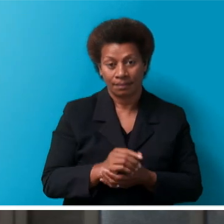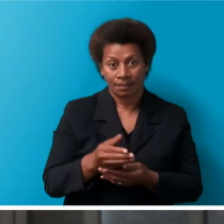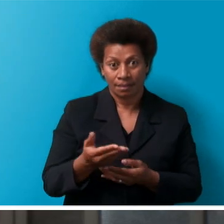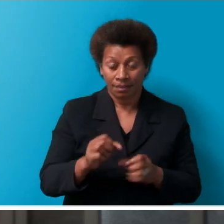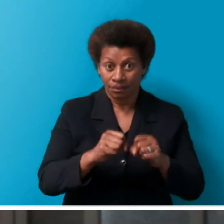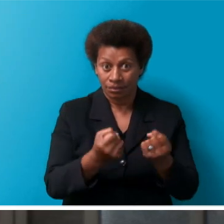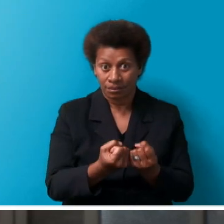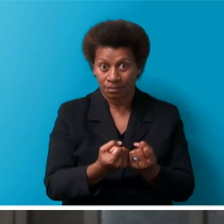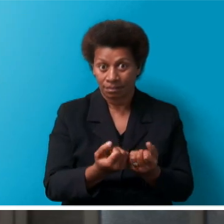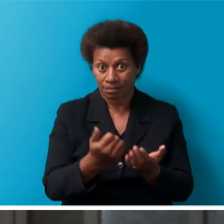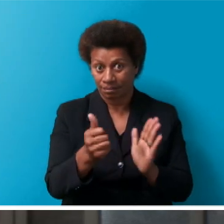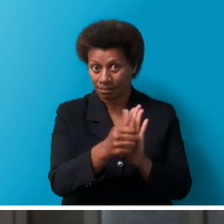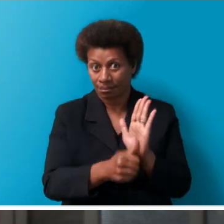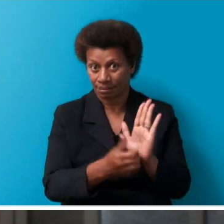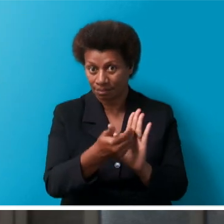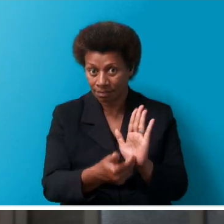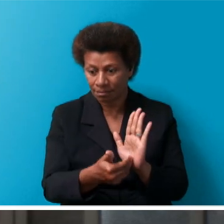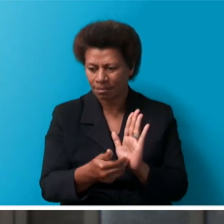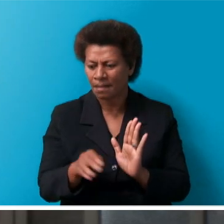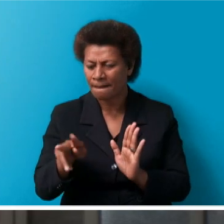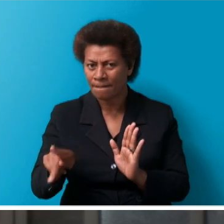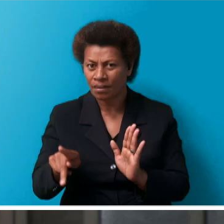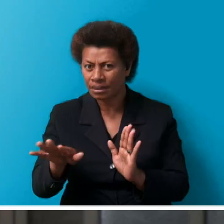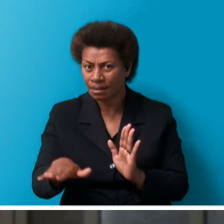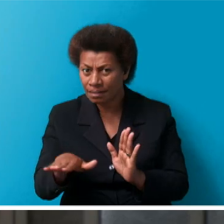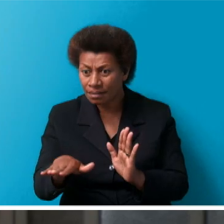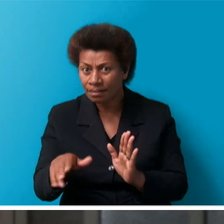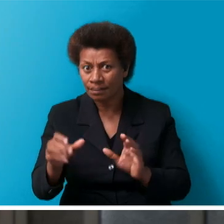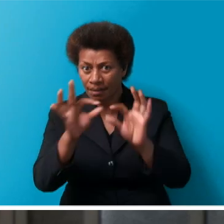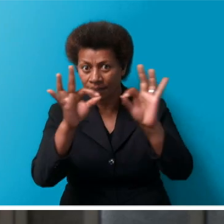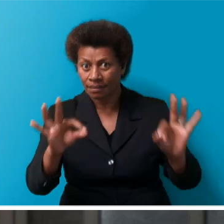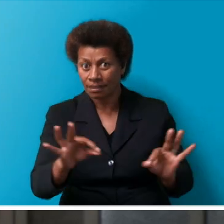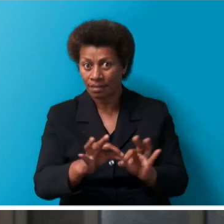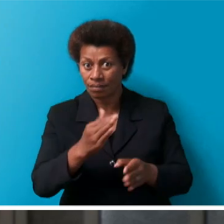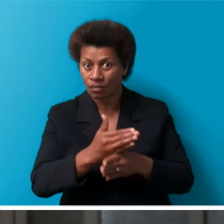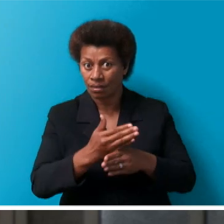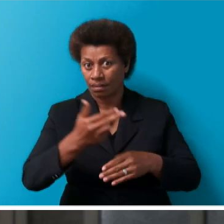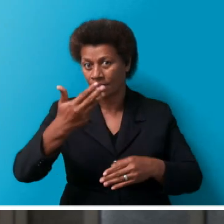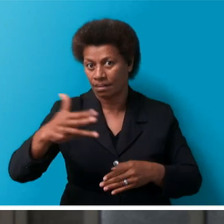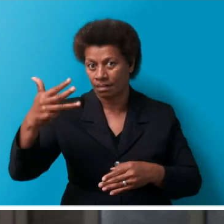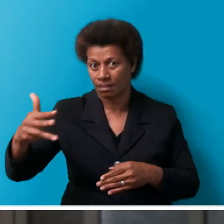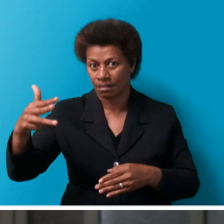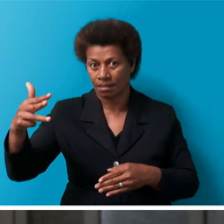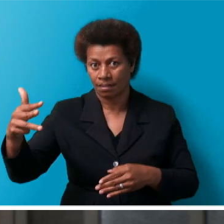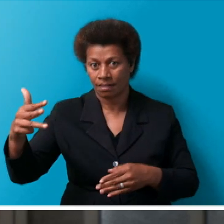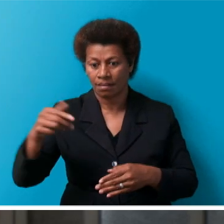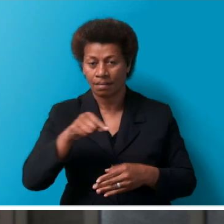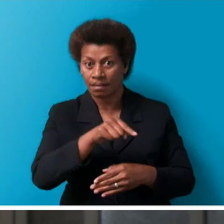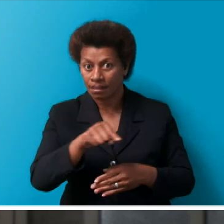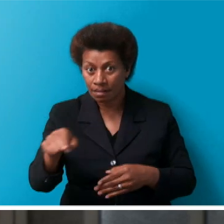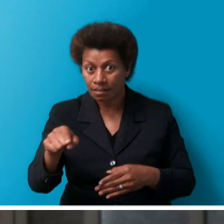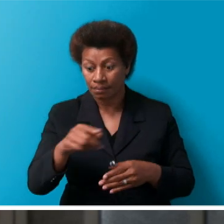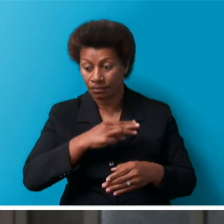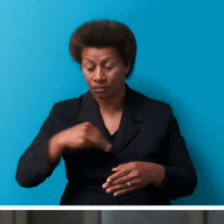We will also review Fiji's Poverty Eradication Strategy Framework of 1999. The ministry has completed the formulation